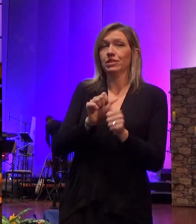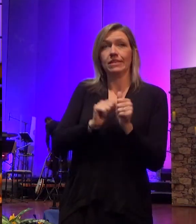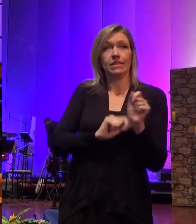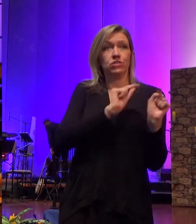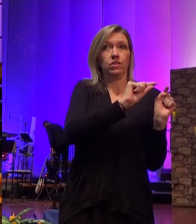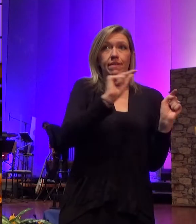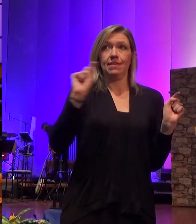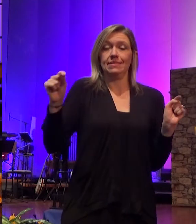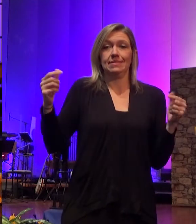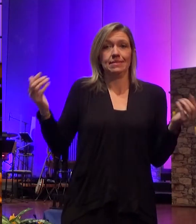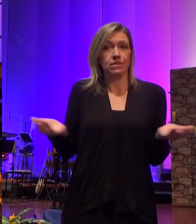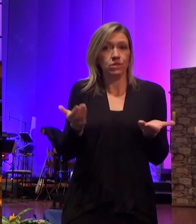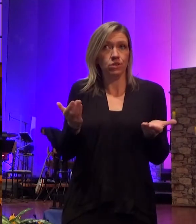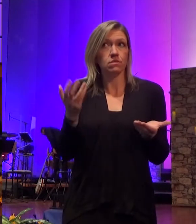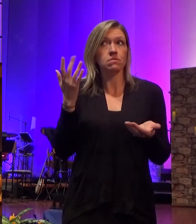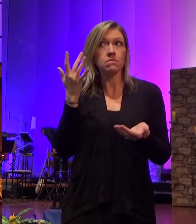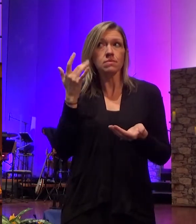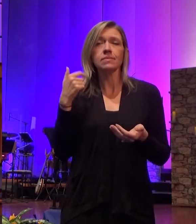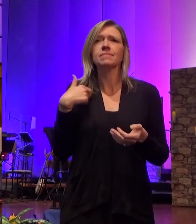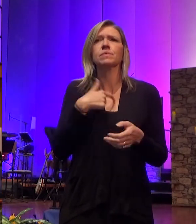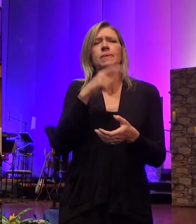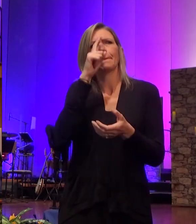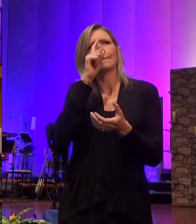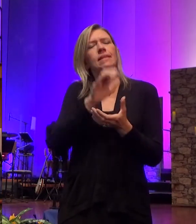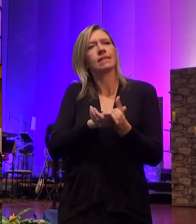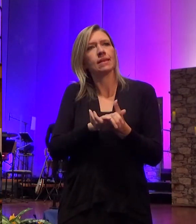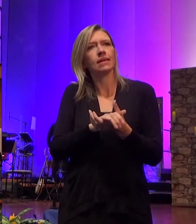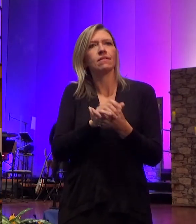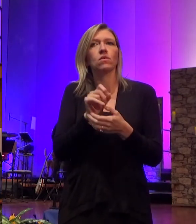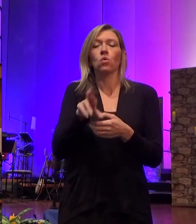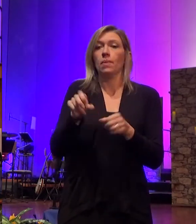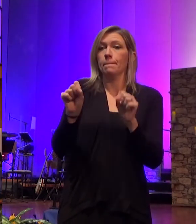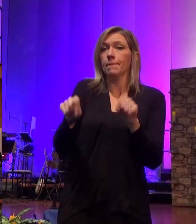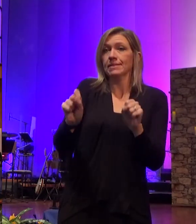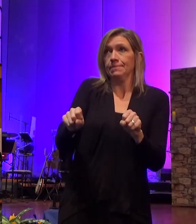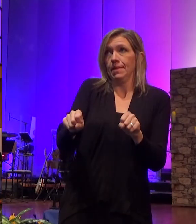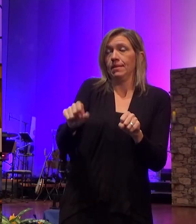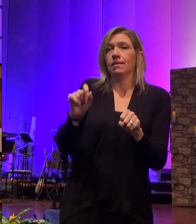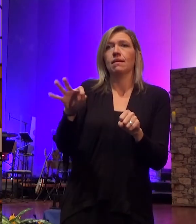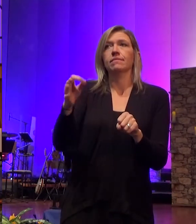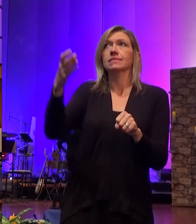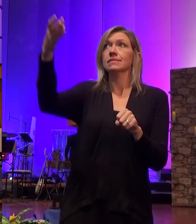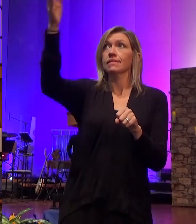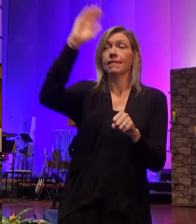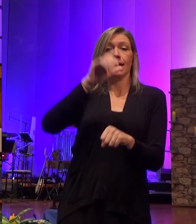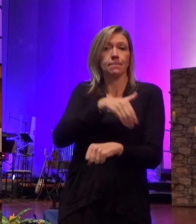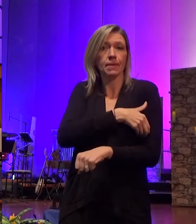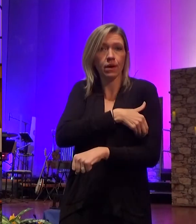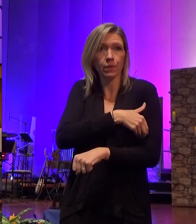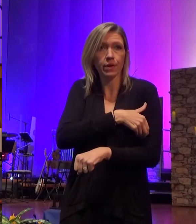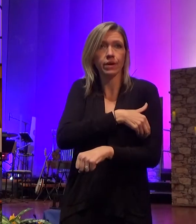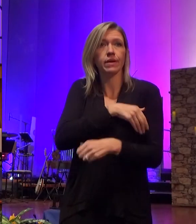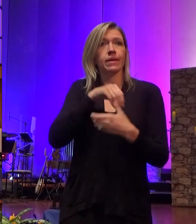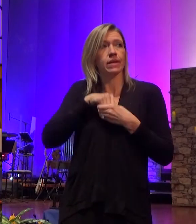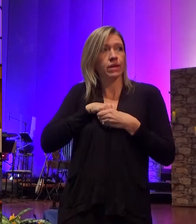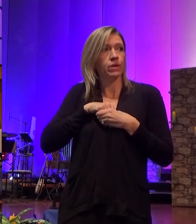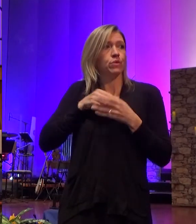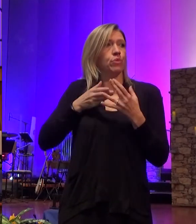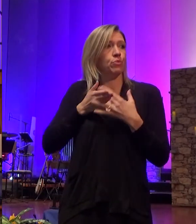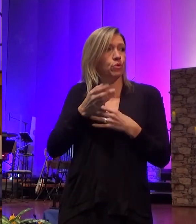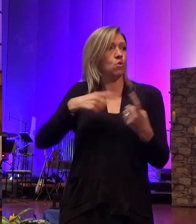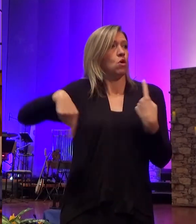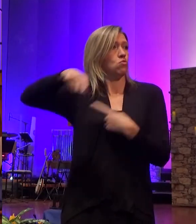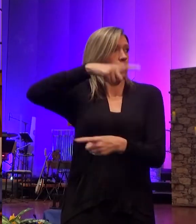us is here today because we believe in or in the possibility of a divine power in, through, and around